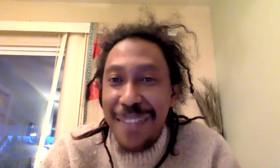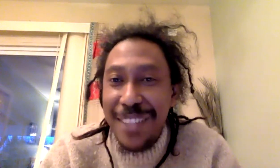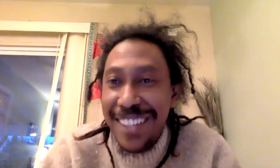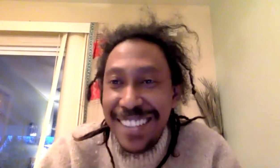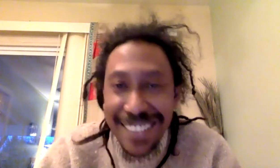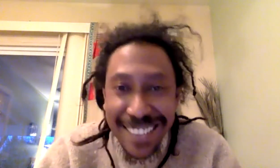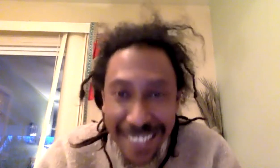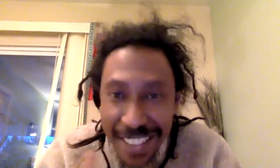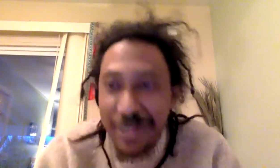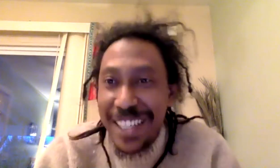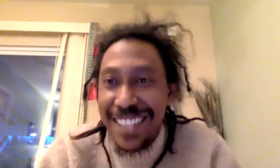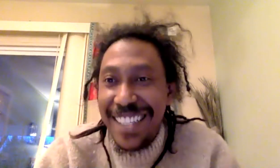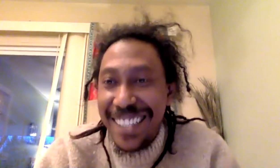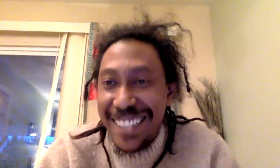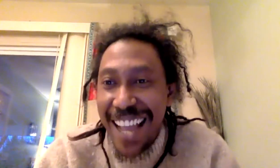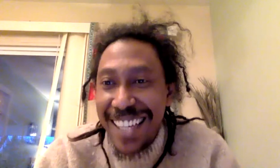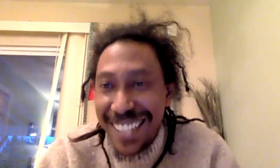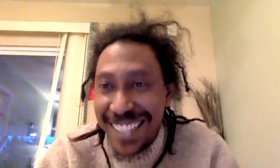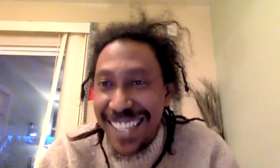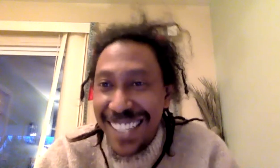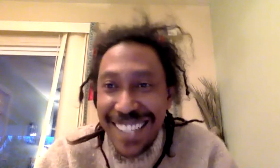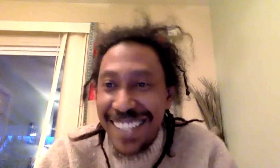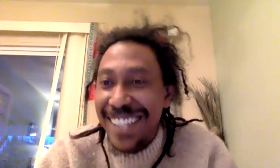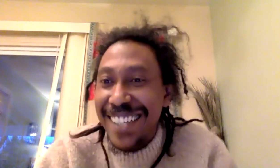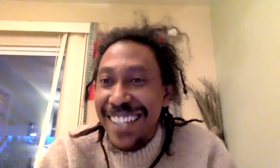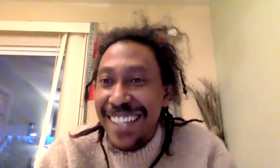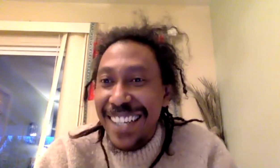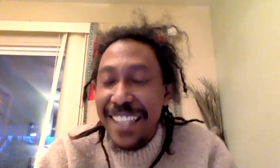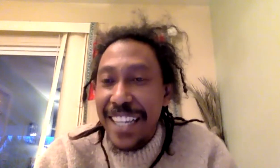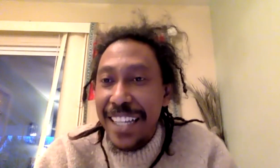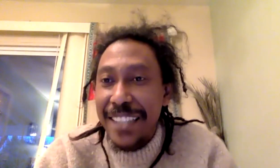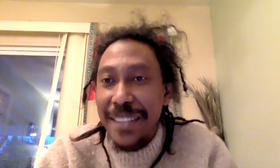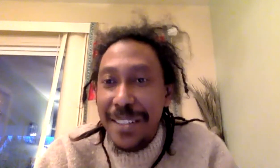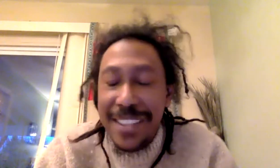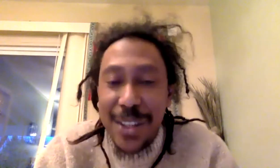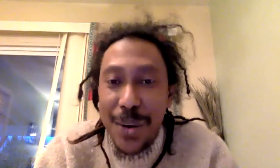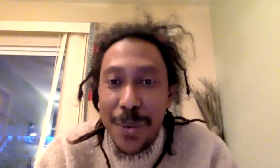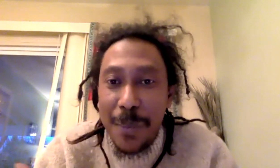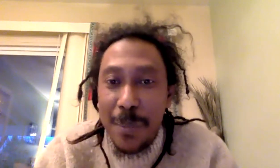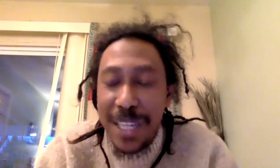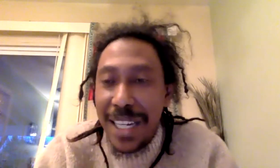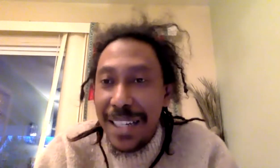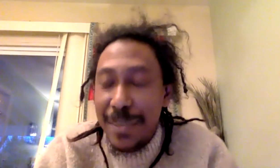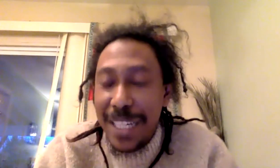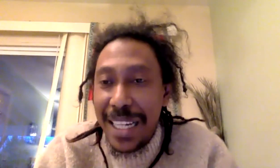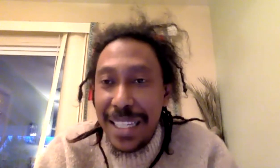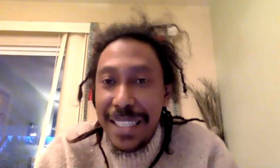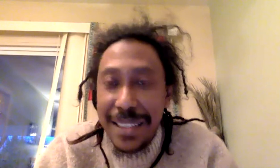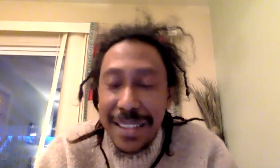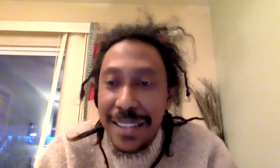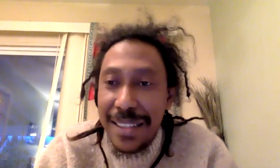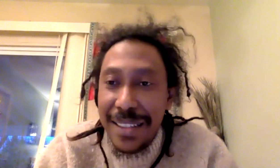have different dialect. And then, so